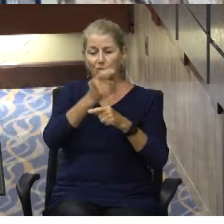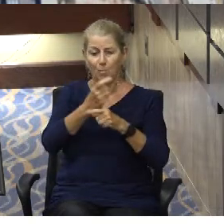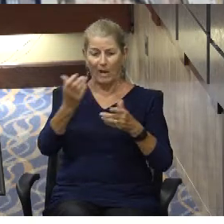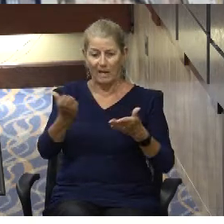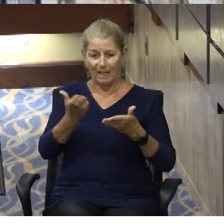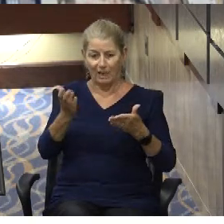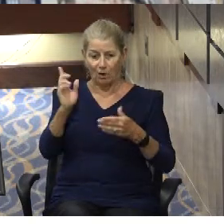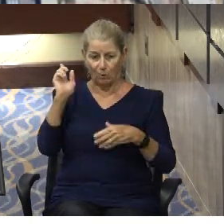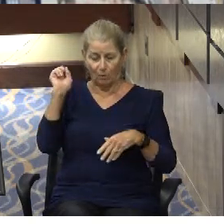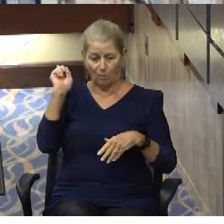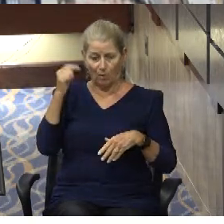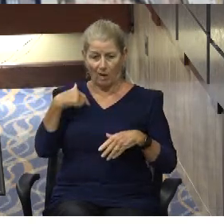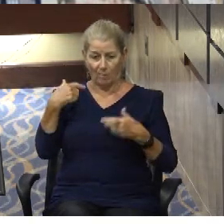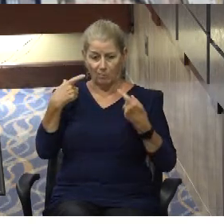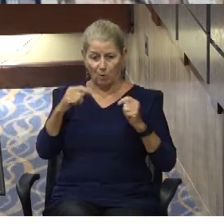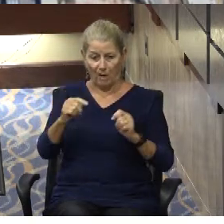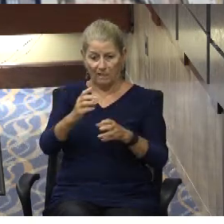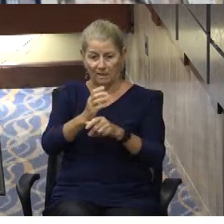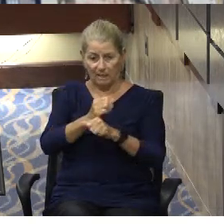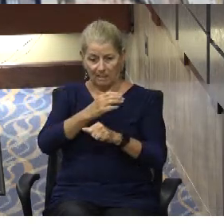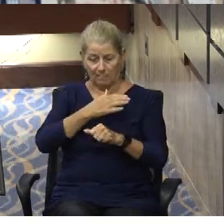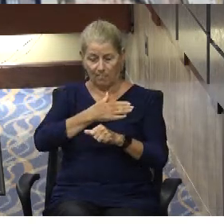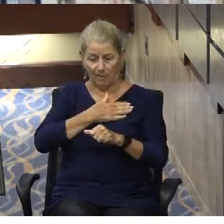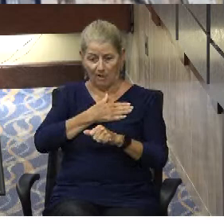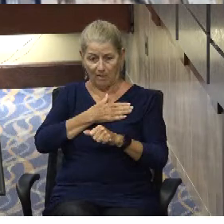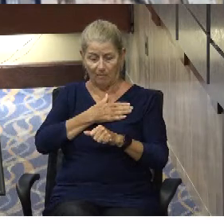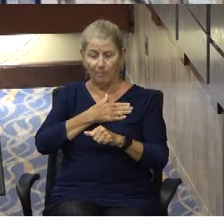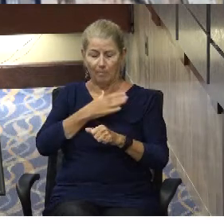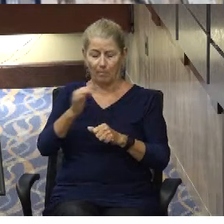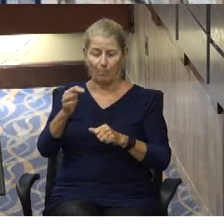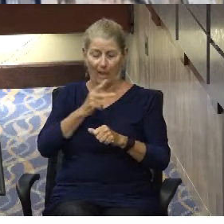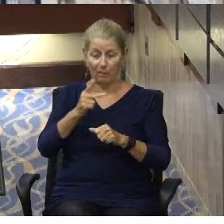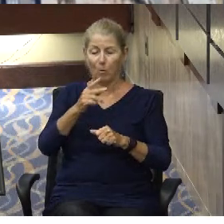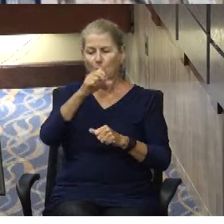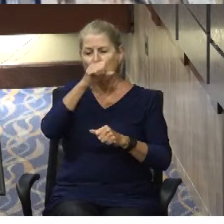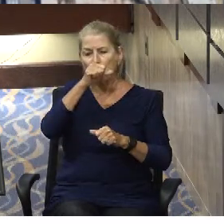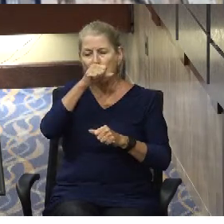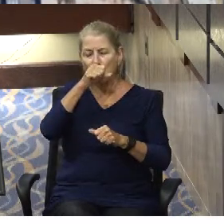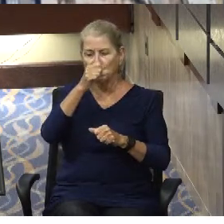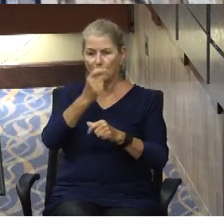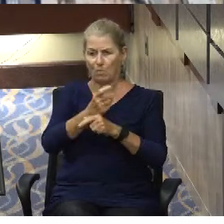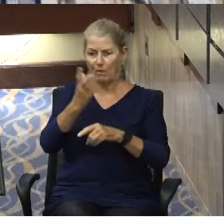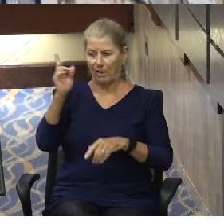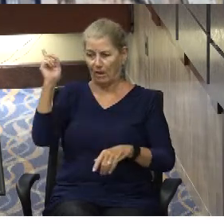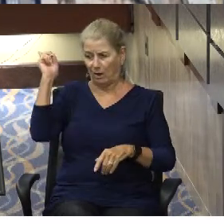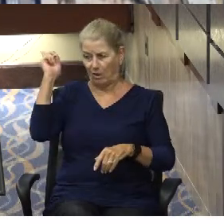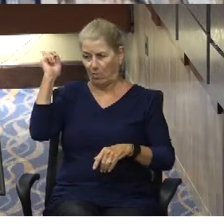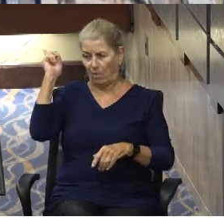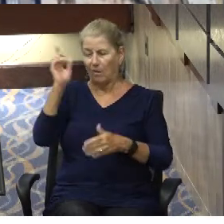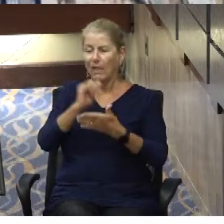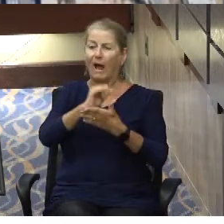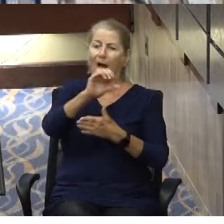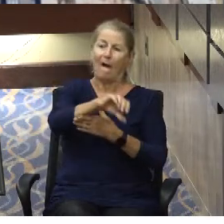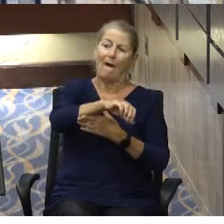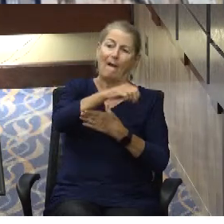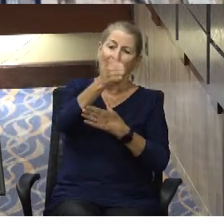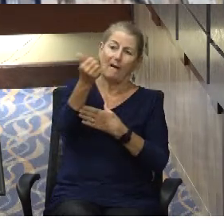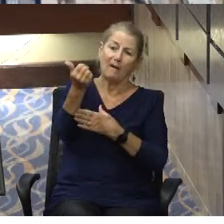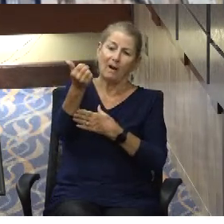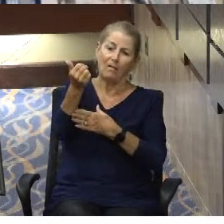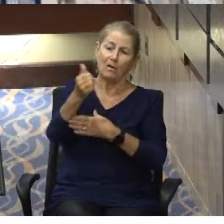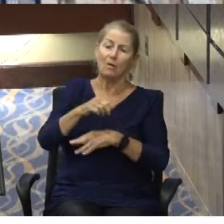I'm trying to get my little mouse back. The orange right through here This is another